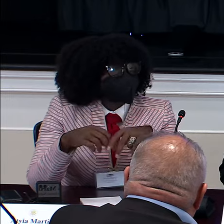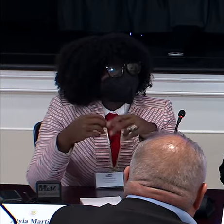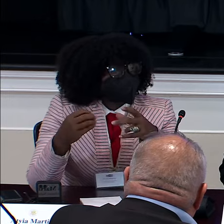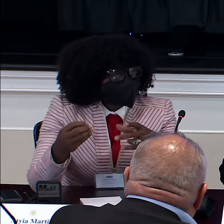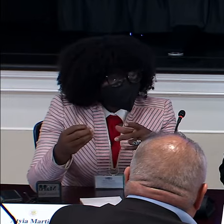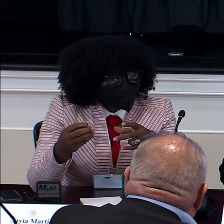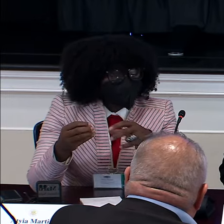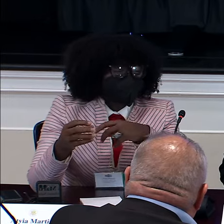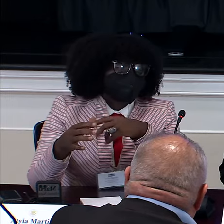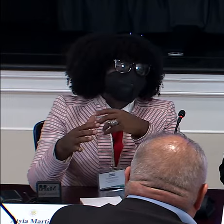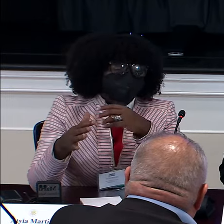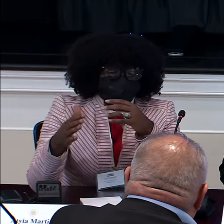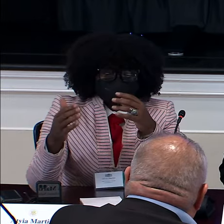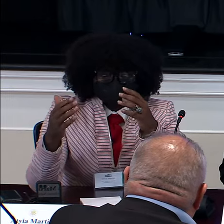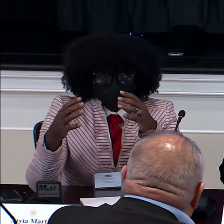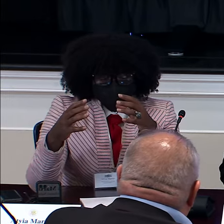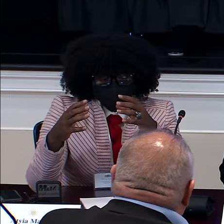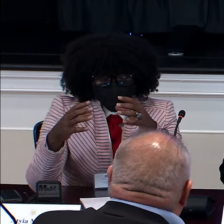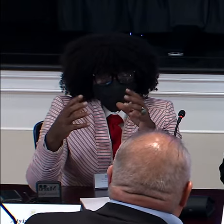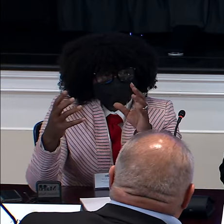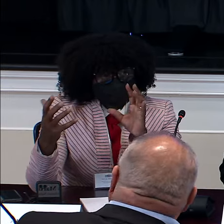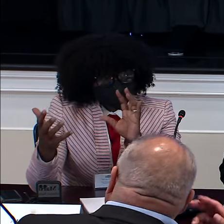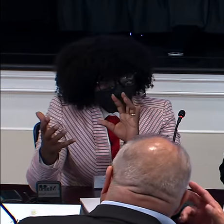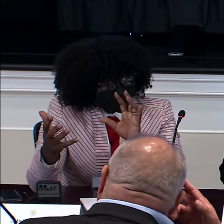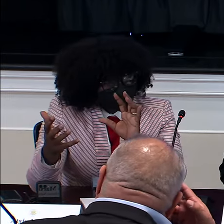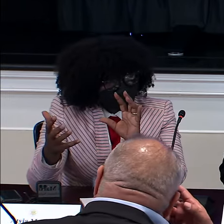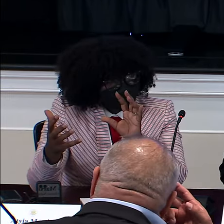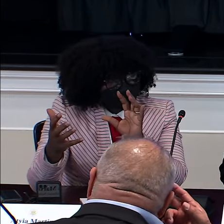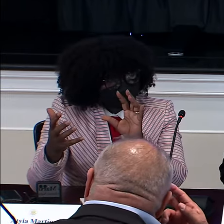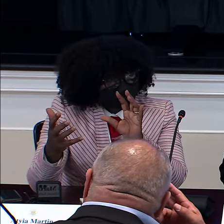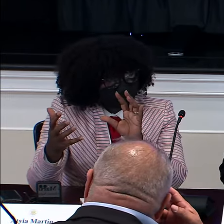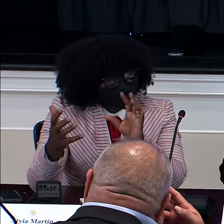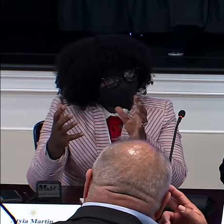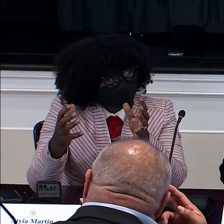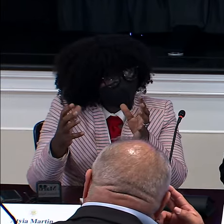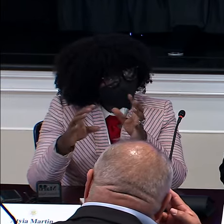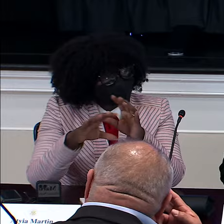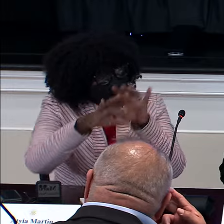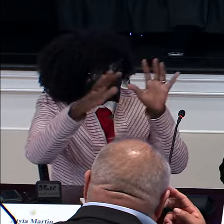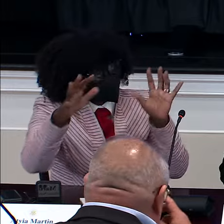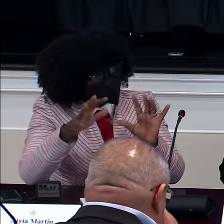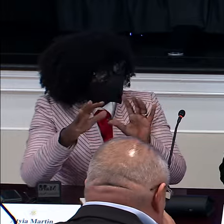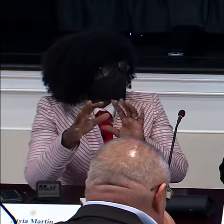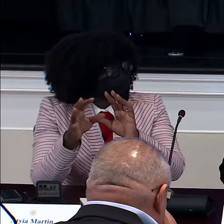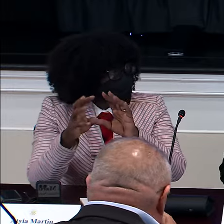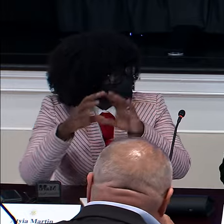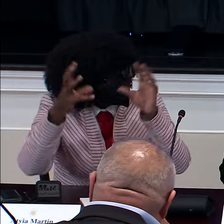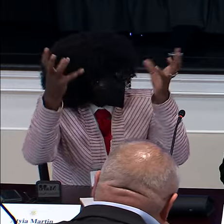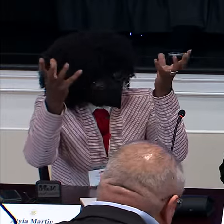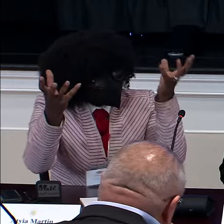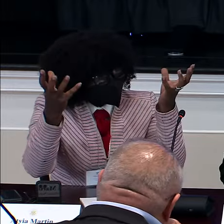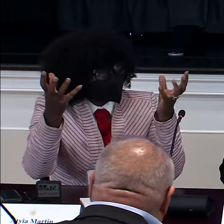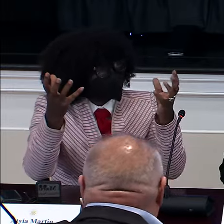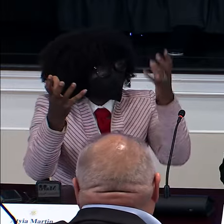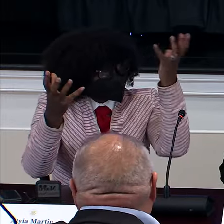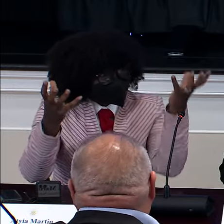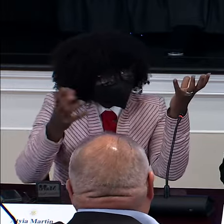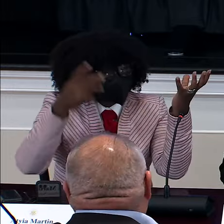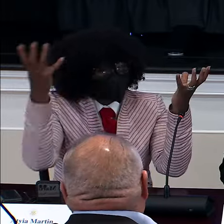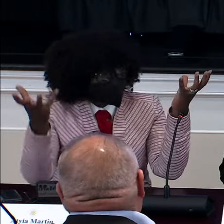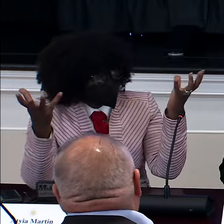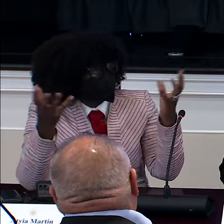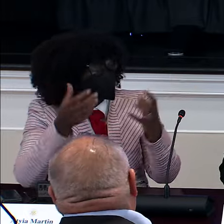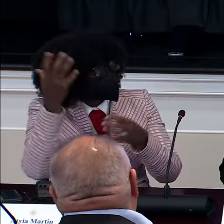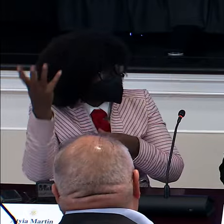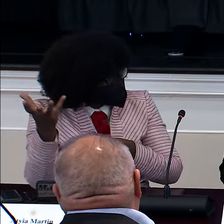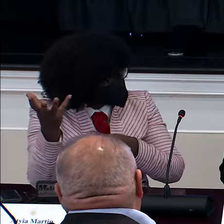And so what we've seen with the impacts of climate change is the, like everyone has said, you know, two big buckets, right? Heat